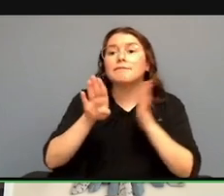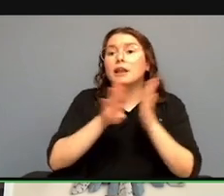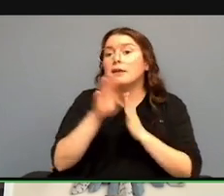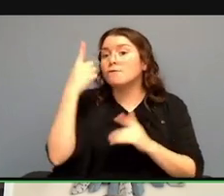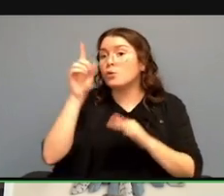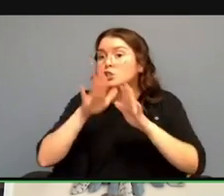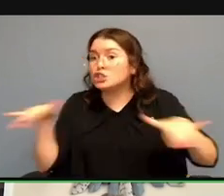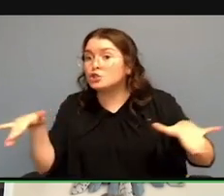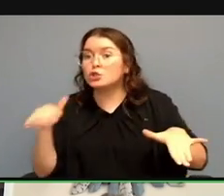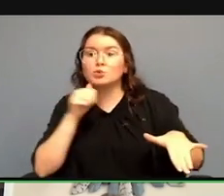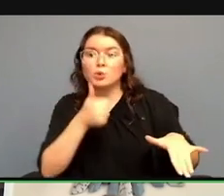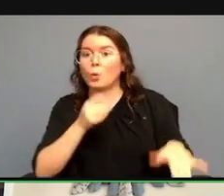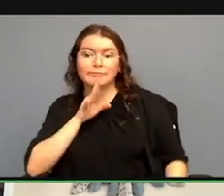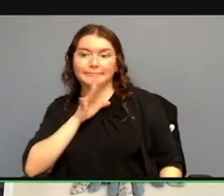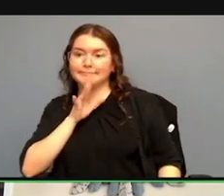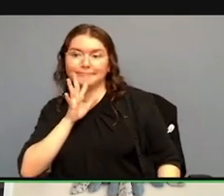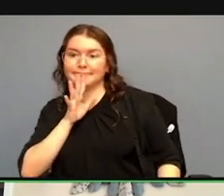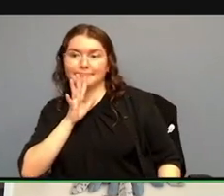are non-speaking.